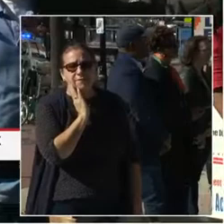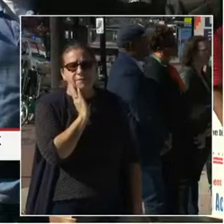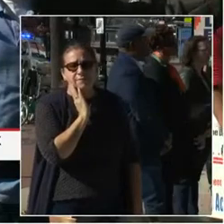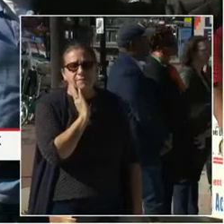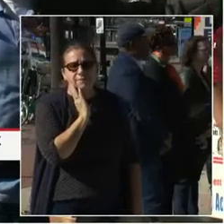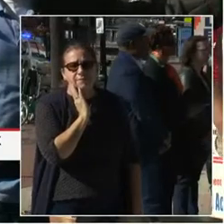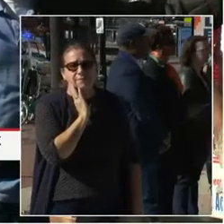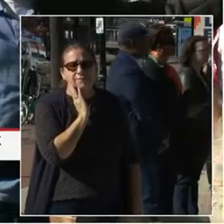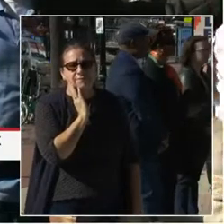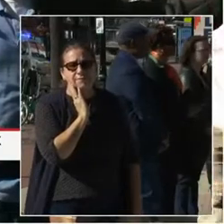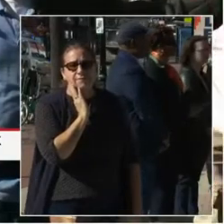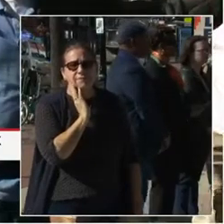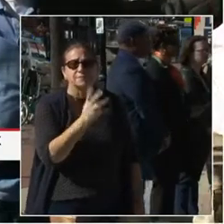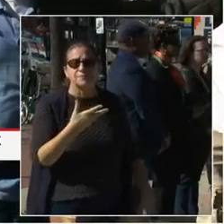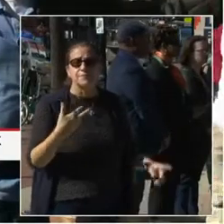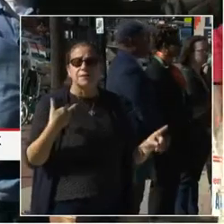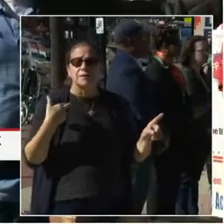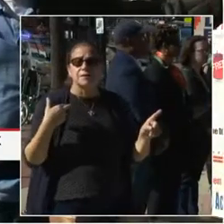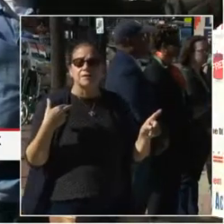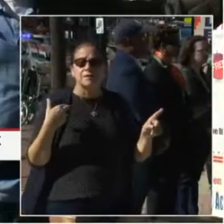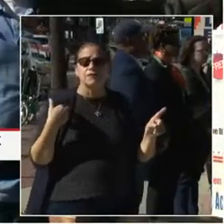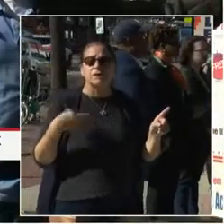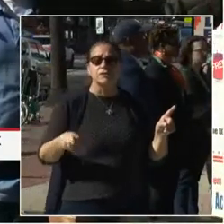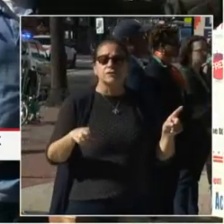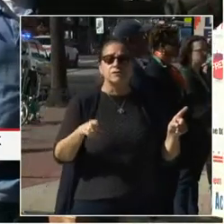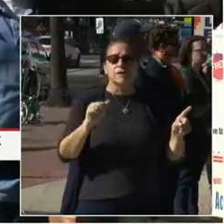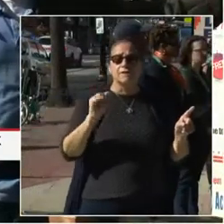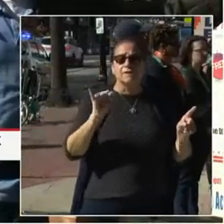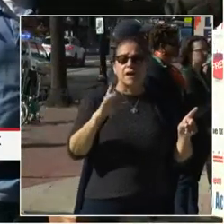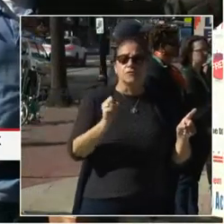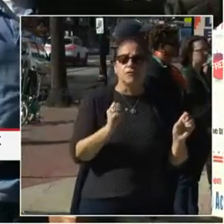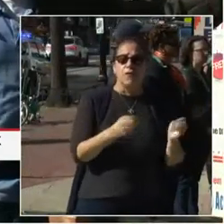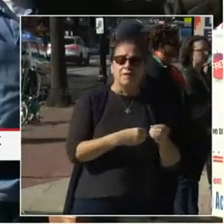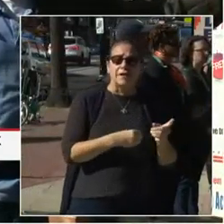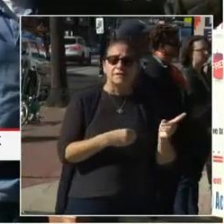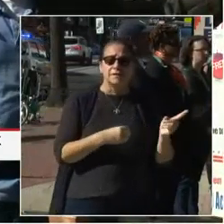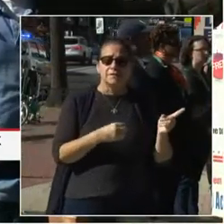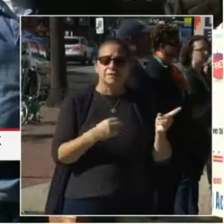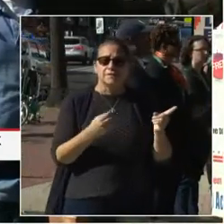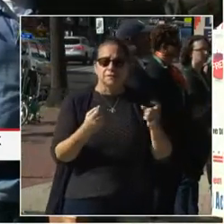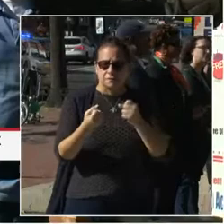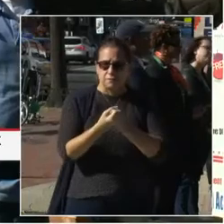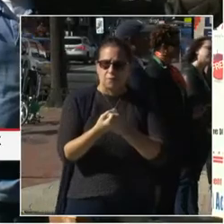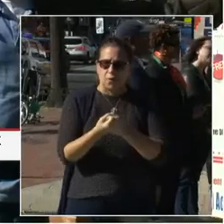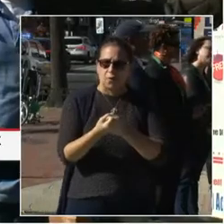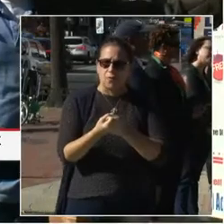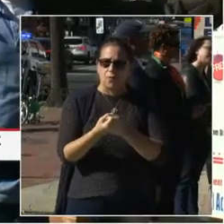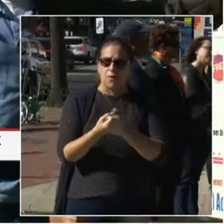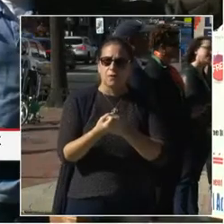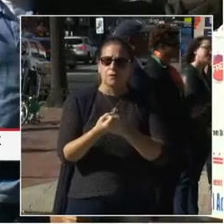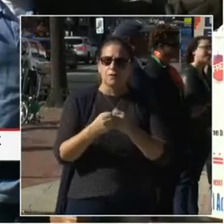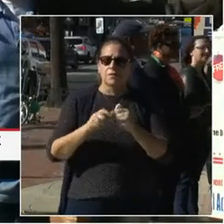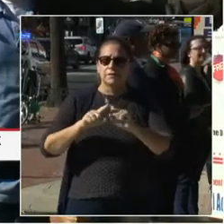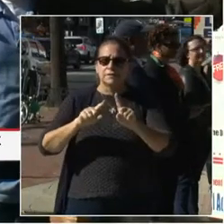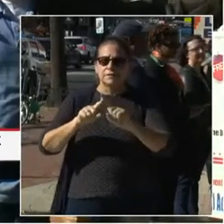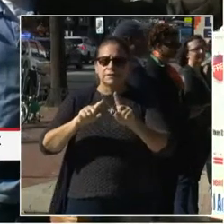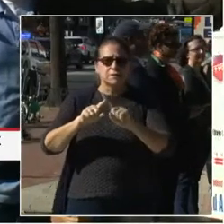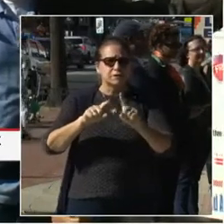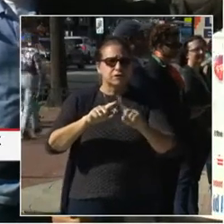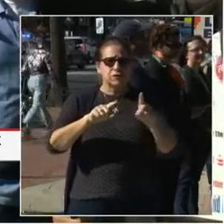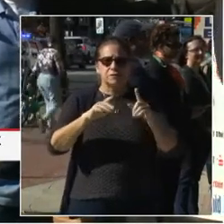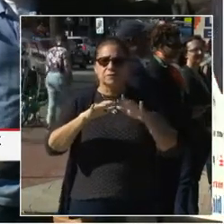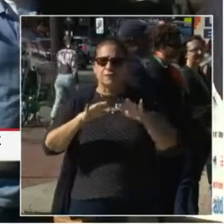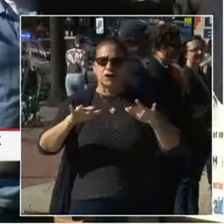people to stand shoulder to shoulder with our DC values. And when you do a good job in my administration, I give you more work.